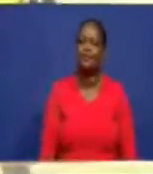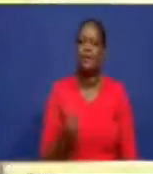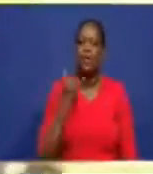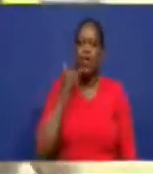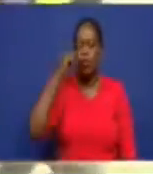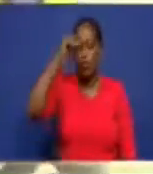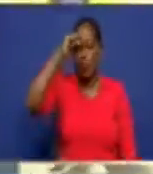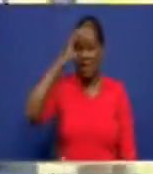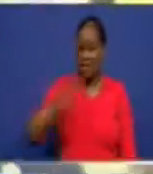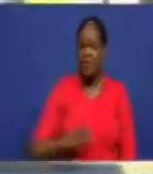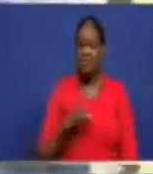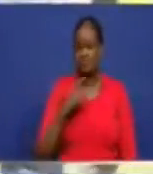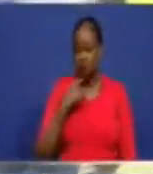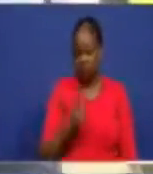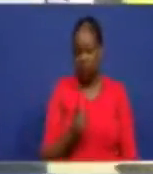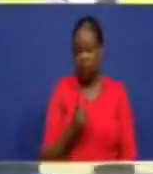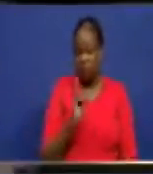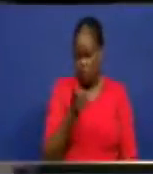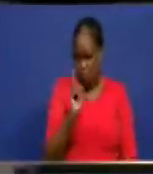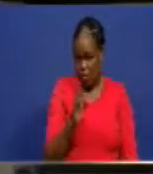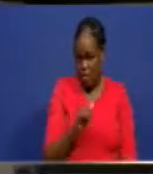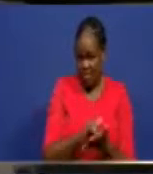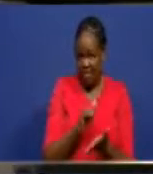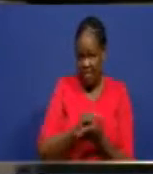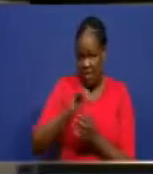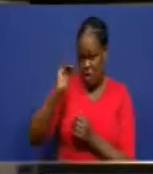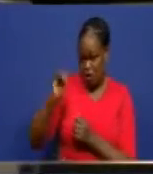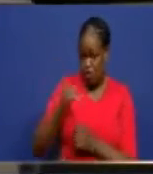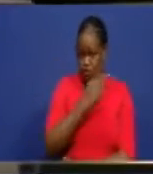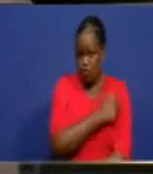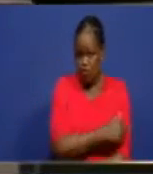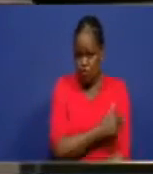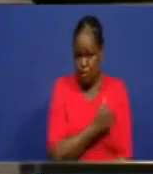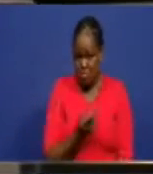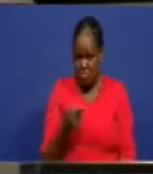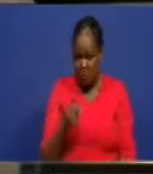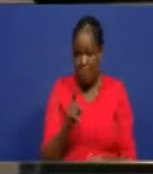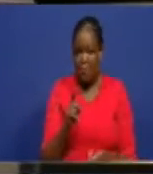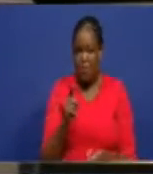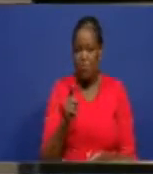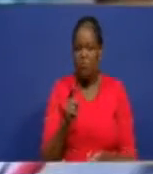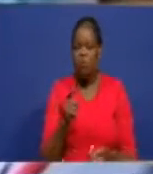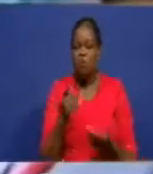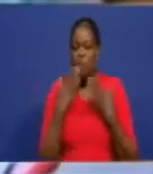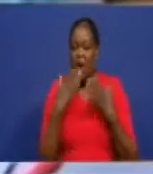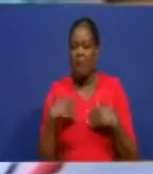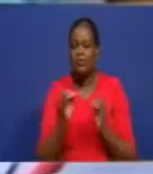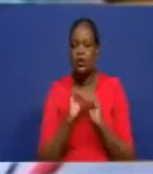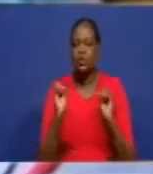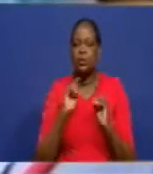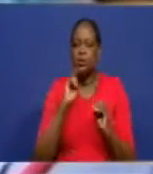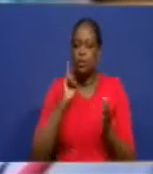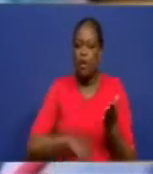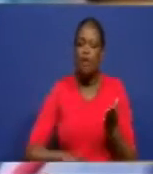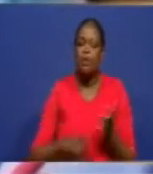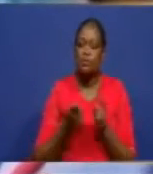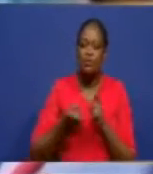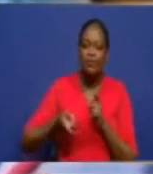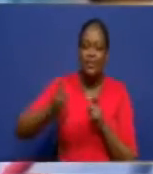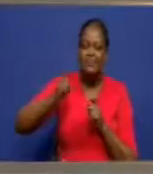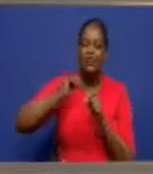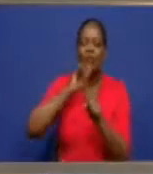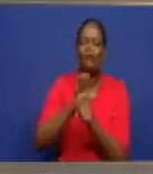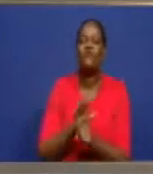Lee Kinyanjui is sounding an alarm that his county hospitals are running out of oxygen. Kinyanjui says due to increased